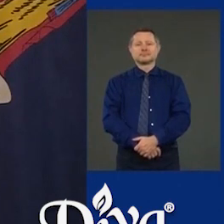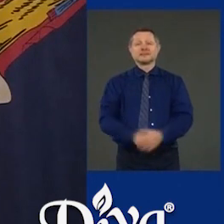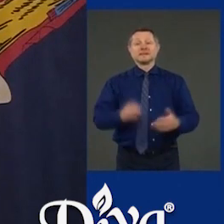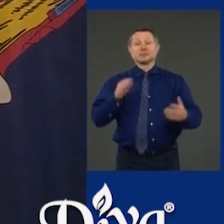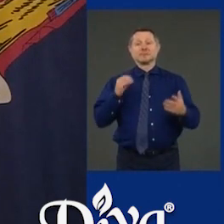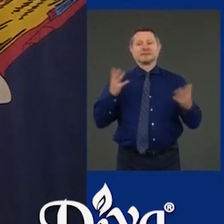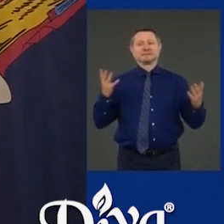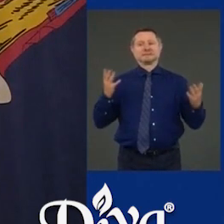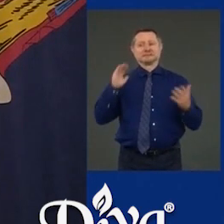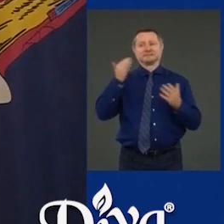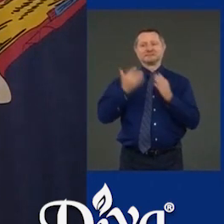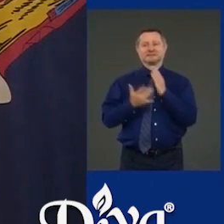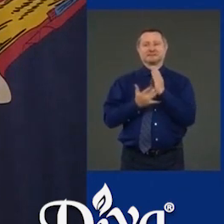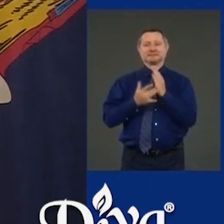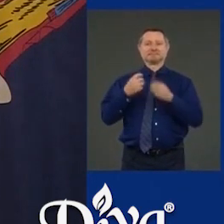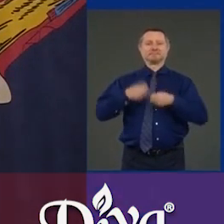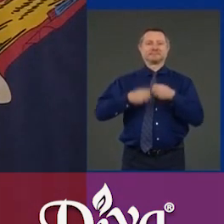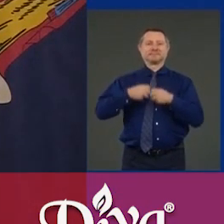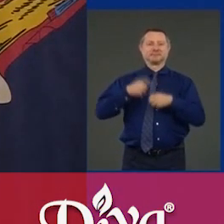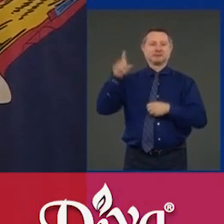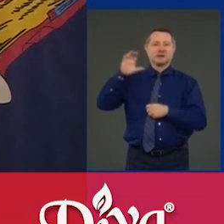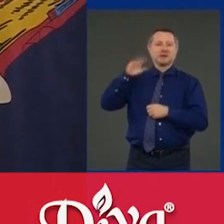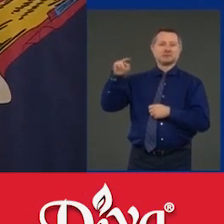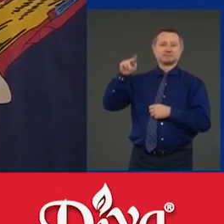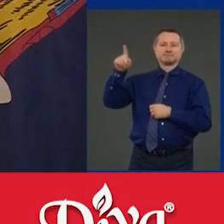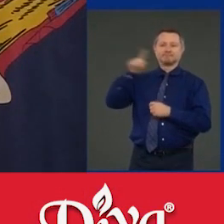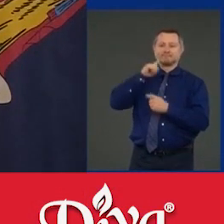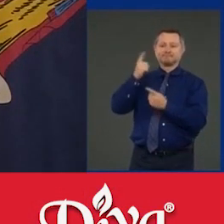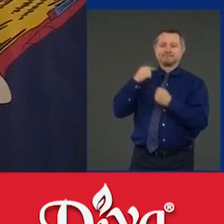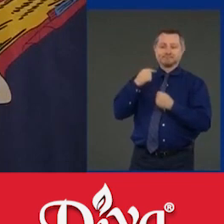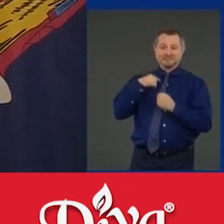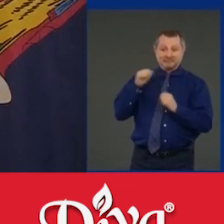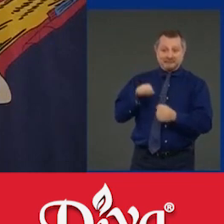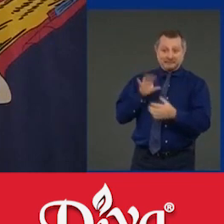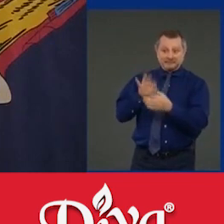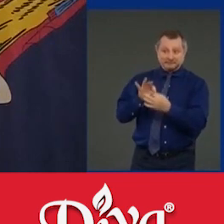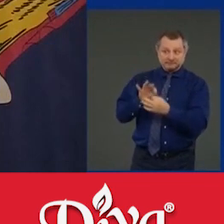Technical glitch. Can we get Governor Lamont back?